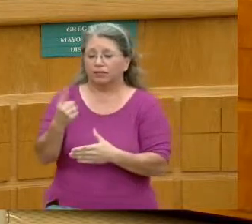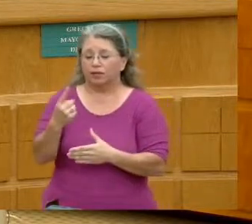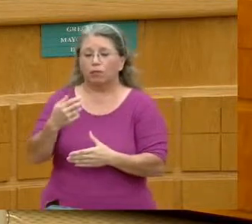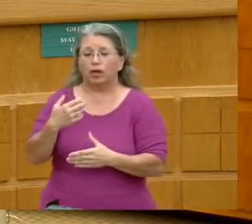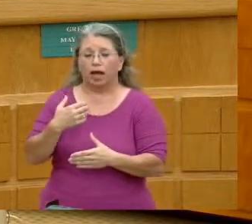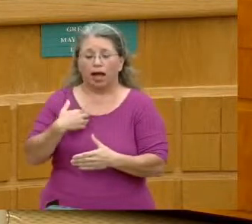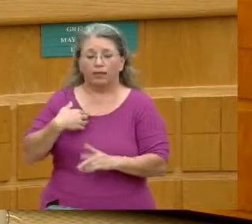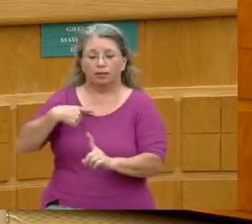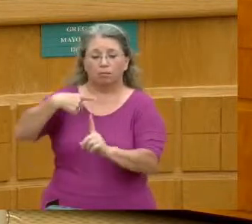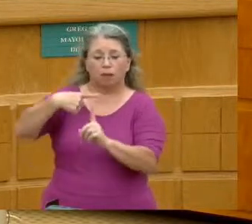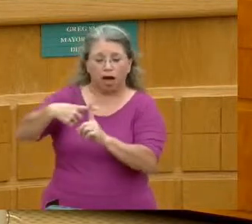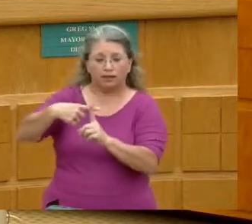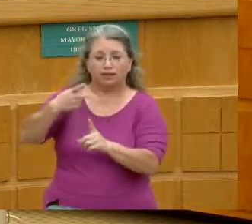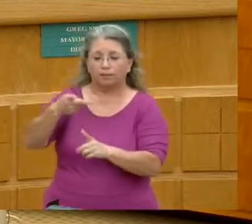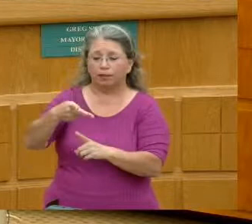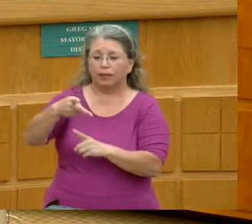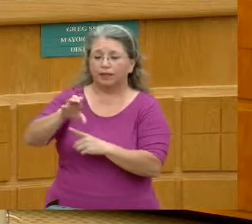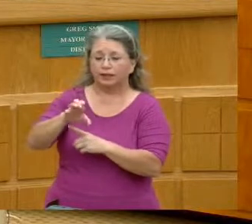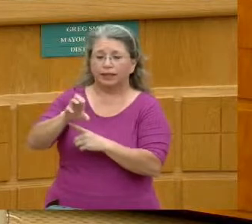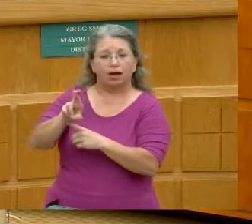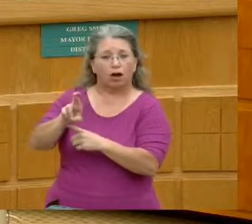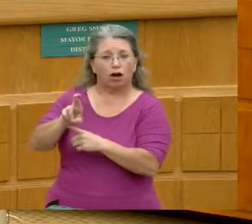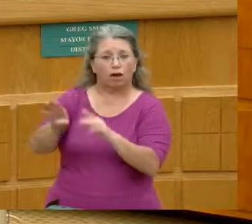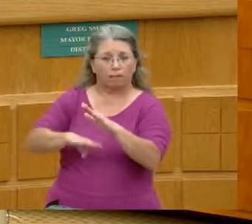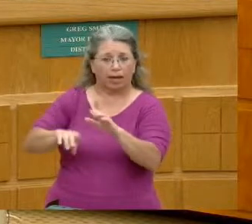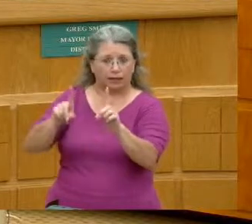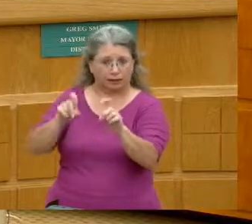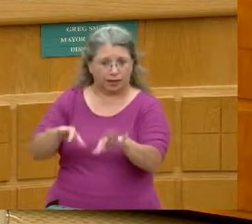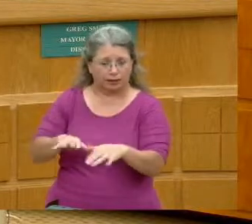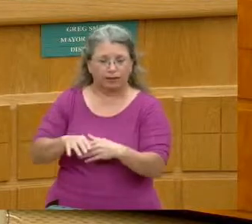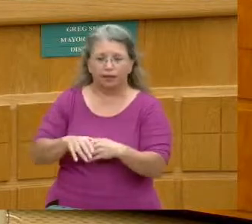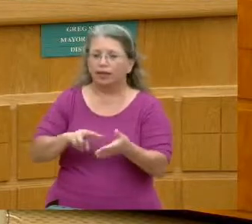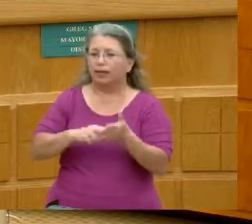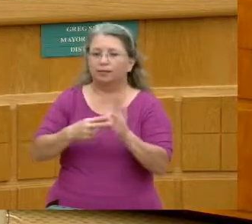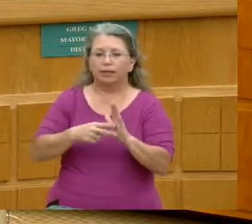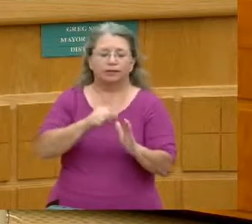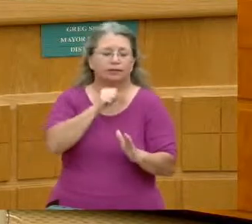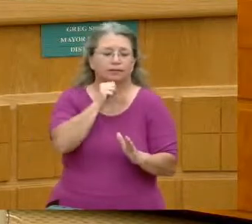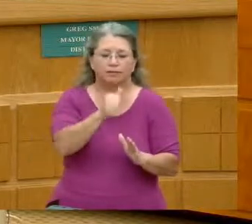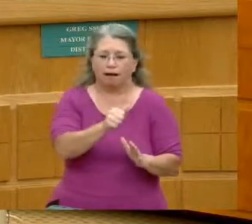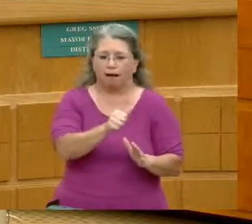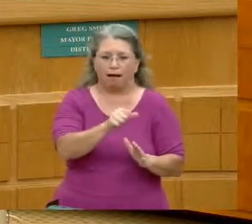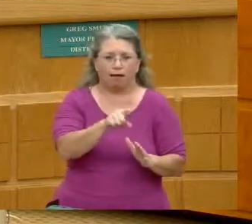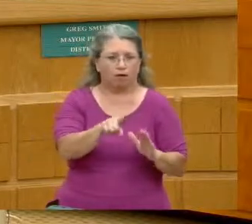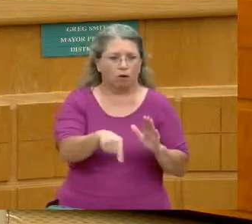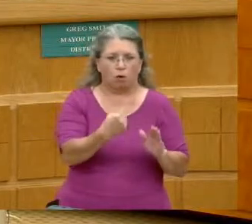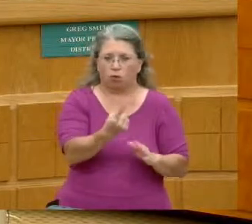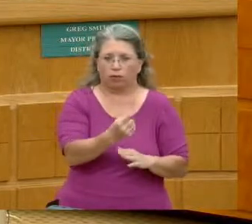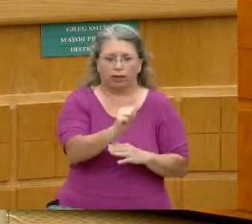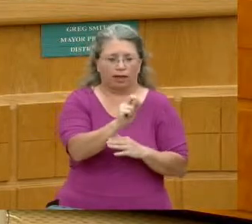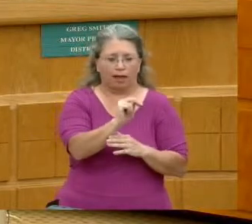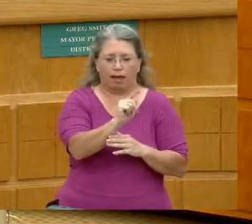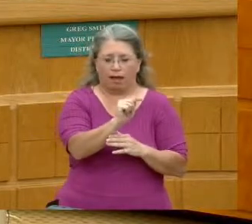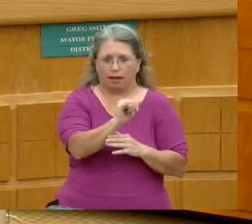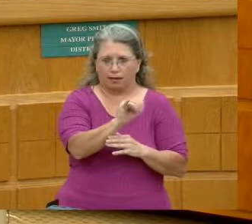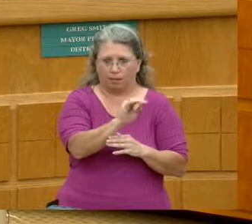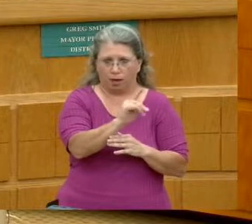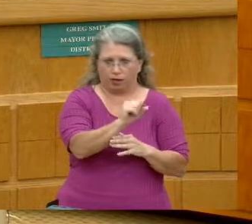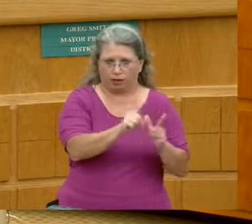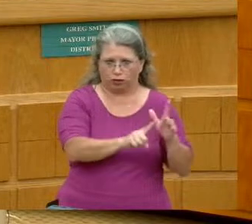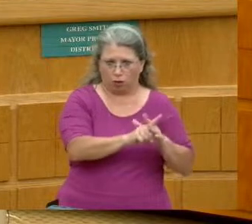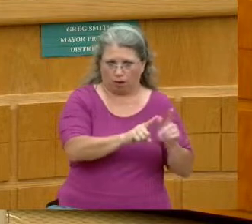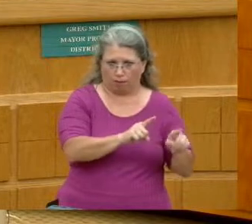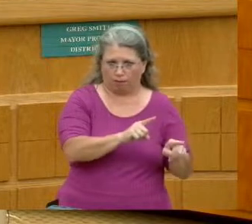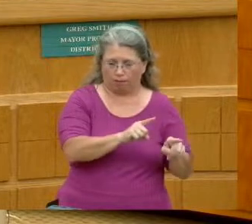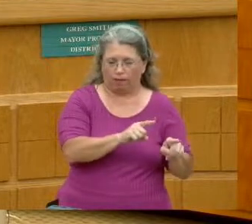test. What that means is not antibody test, only PCR test gets you onto this list. There's